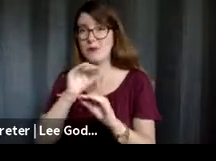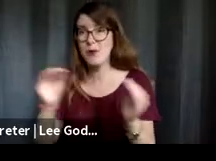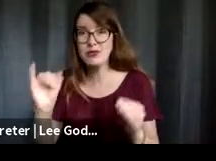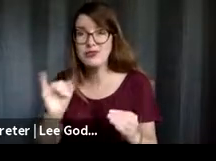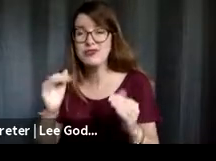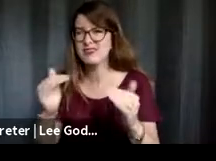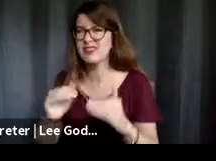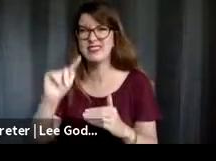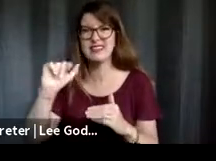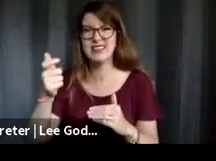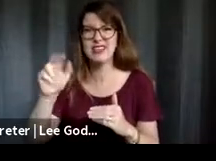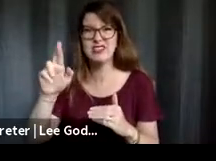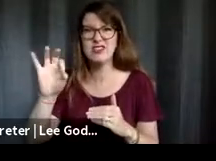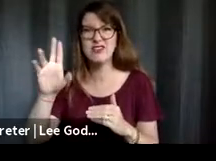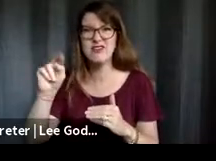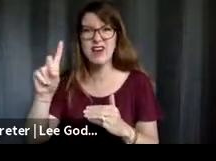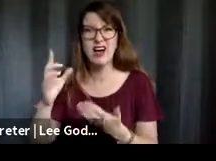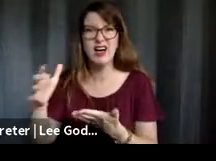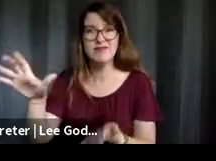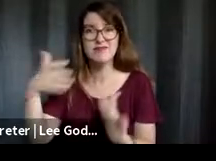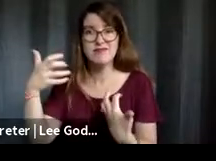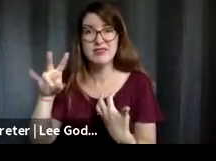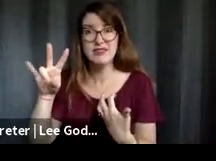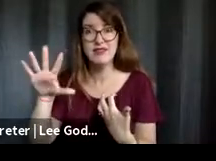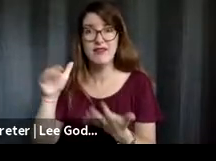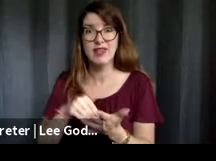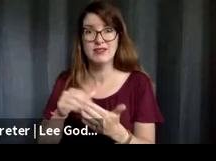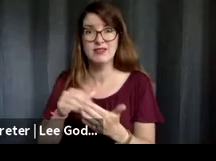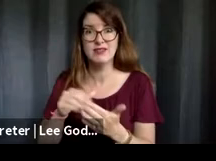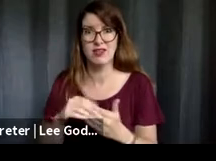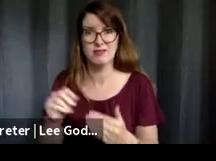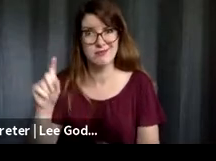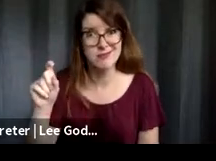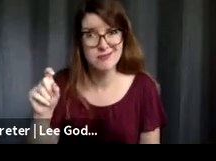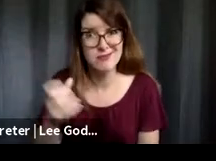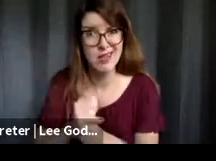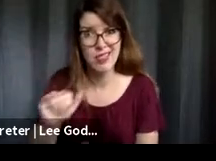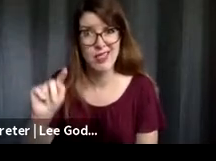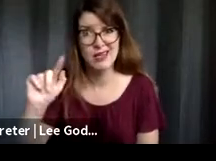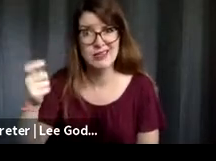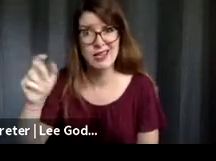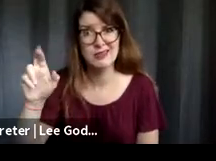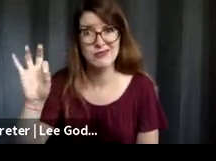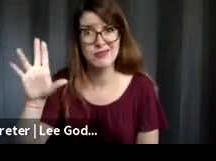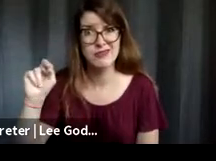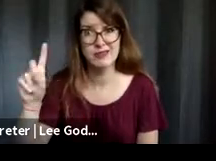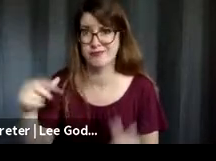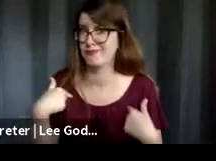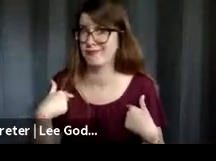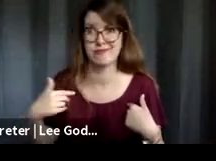tax refund. Collect $75,000. Ever gotten that tax refund? I sure haven't.